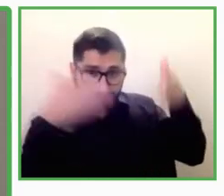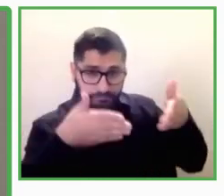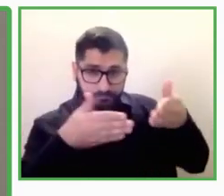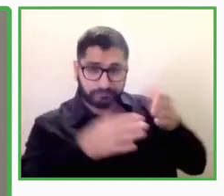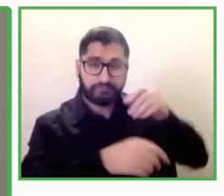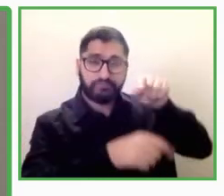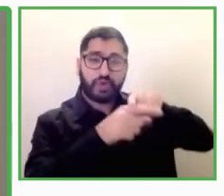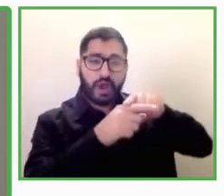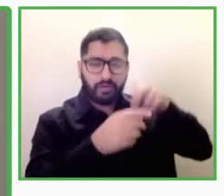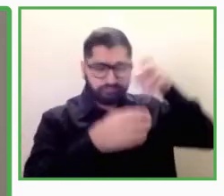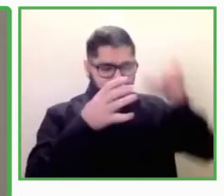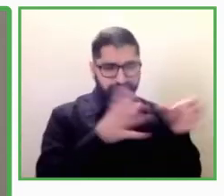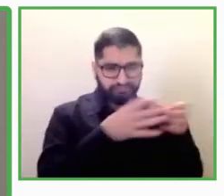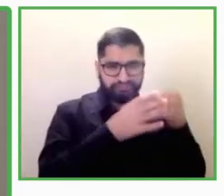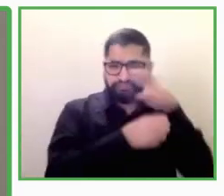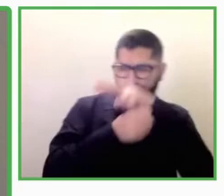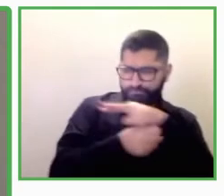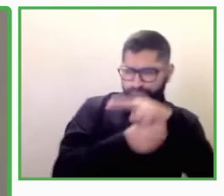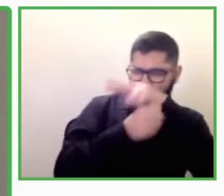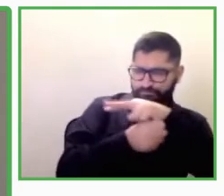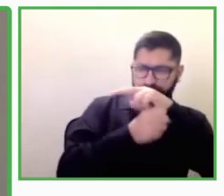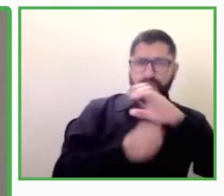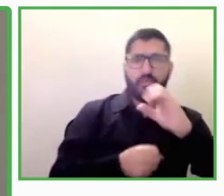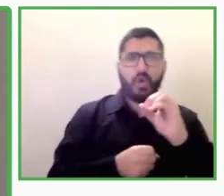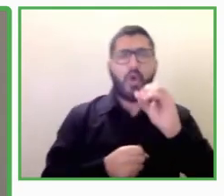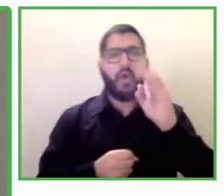how disabled people